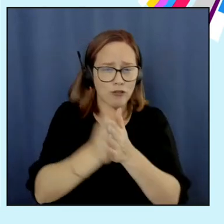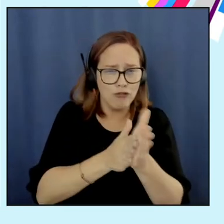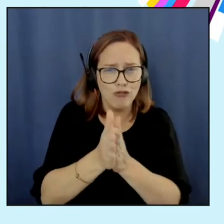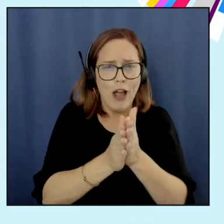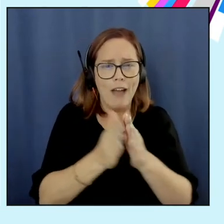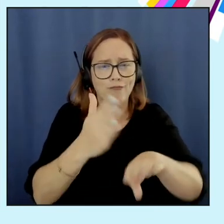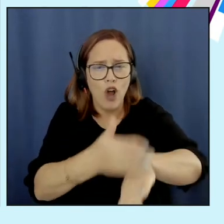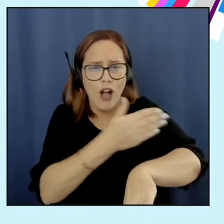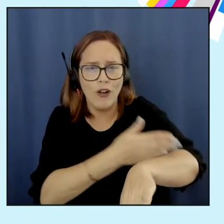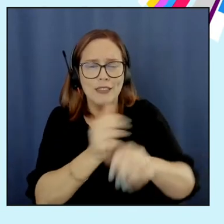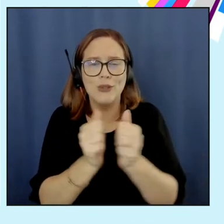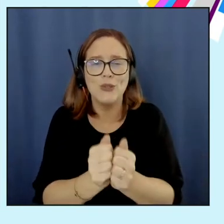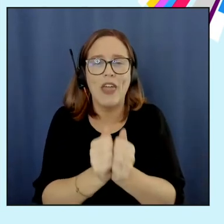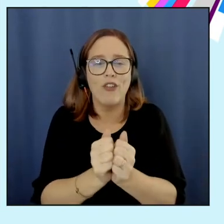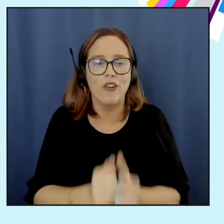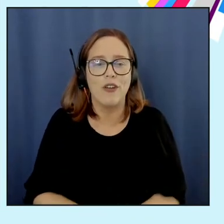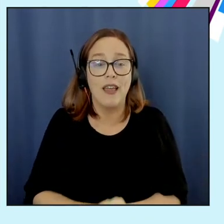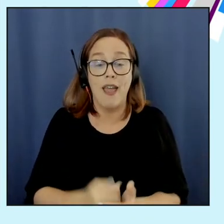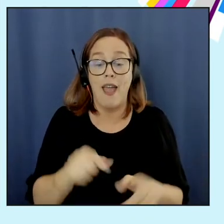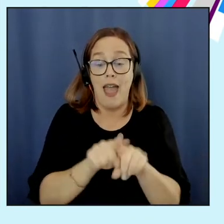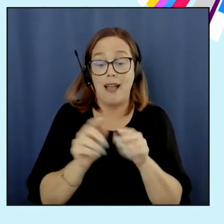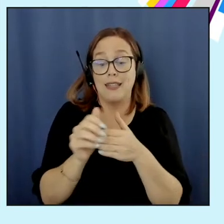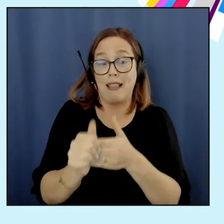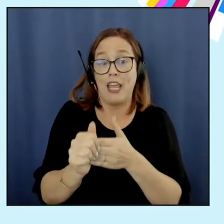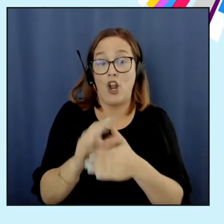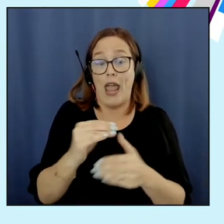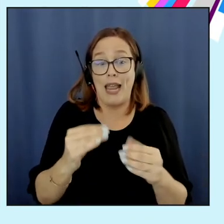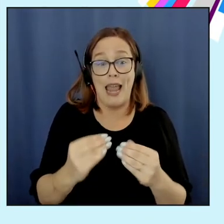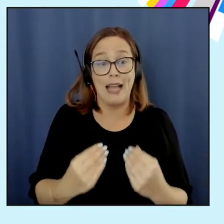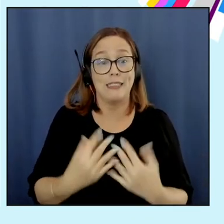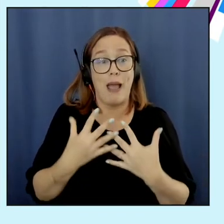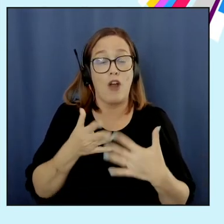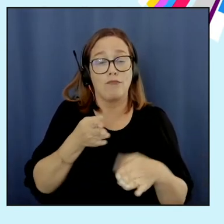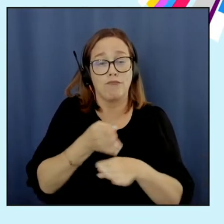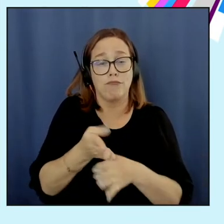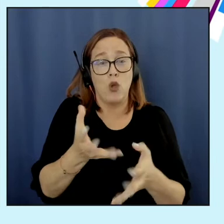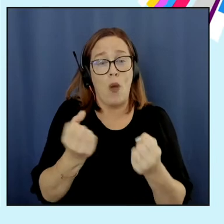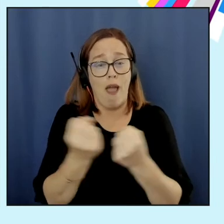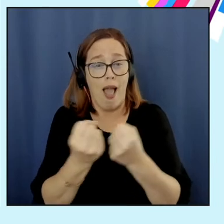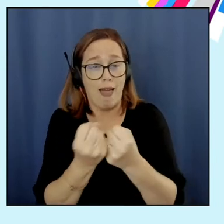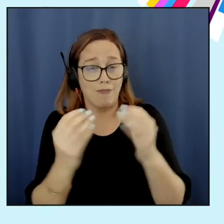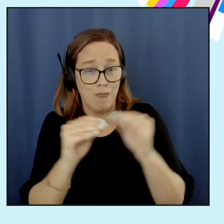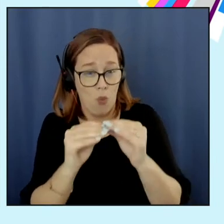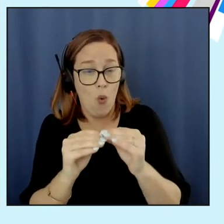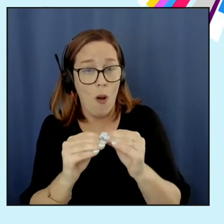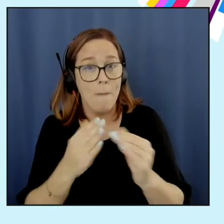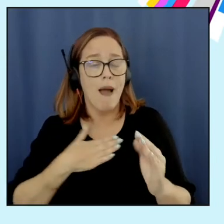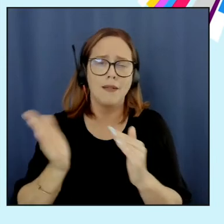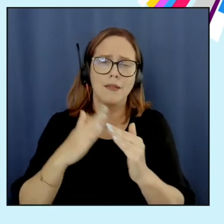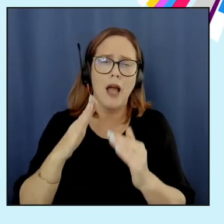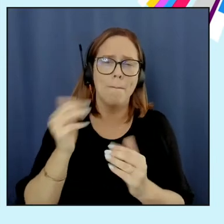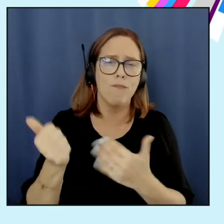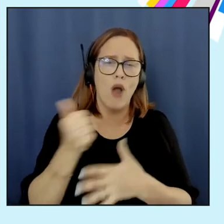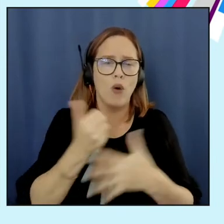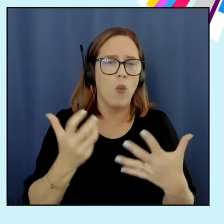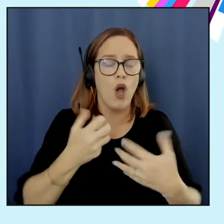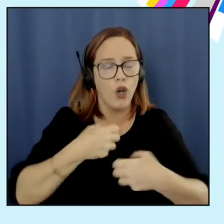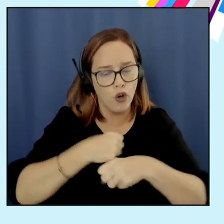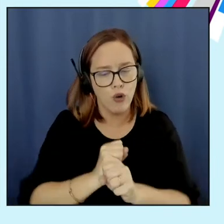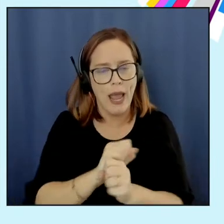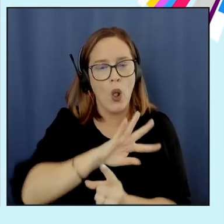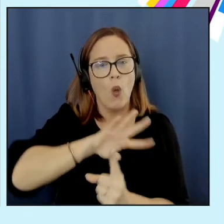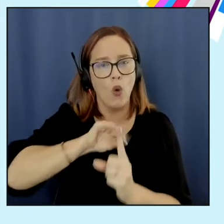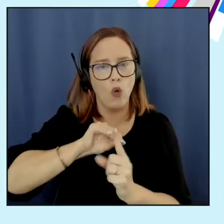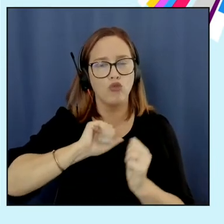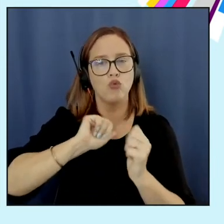together. As a leader and an aspiring ally, one of my top priorities is to create a culture where everyone feels valued, where we